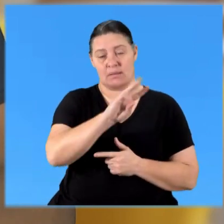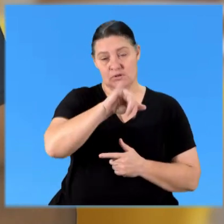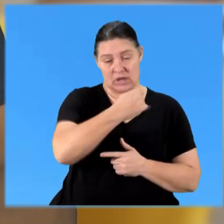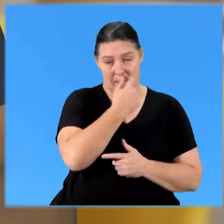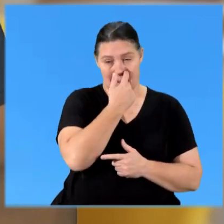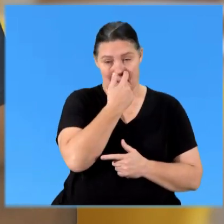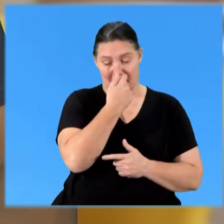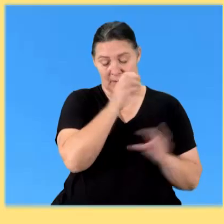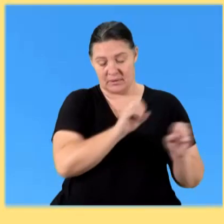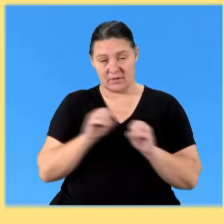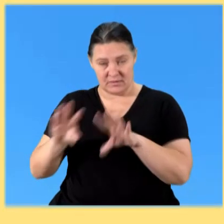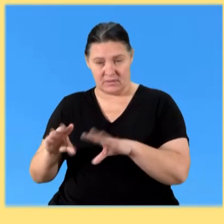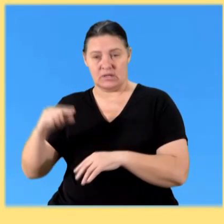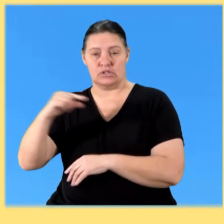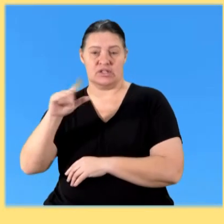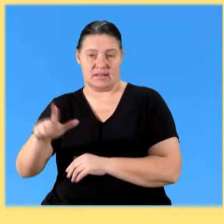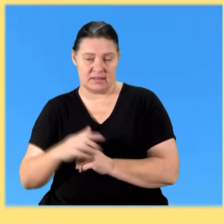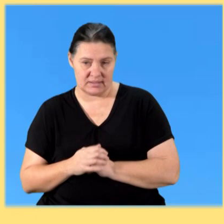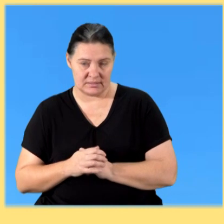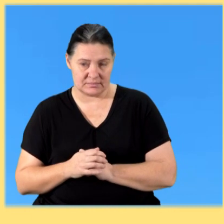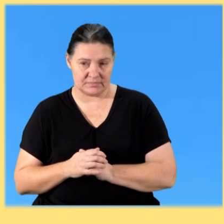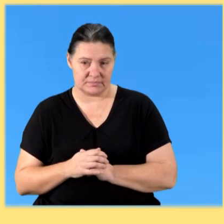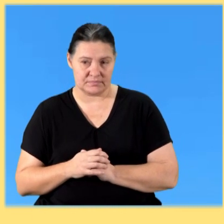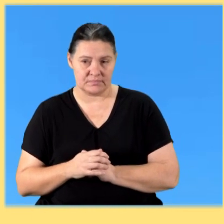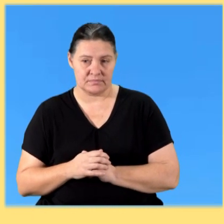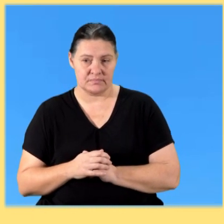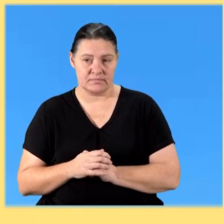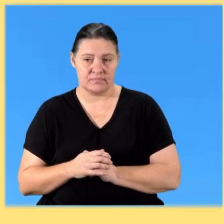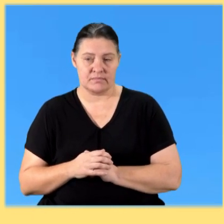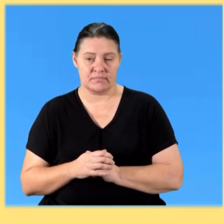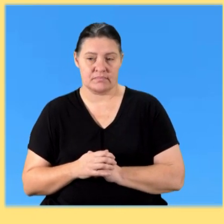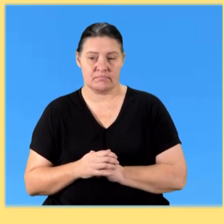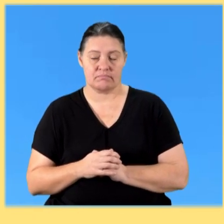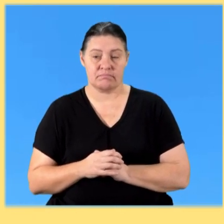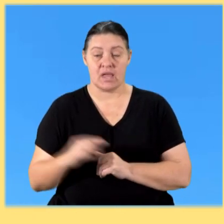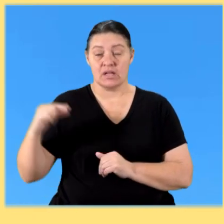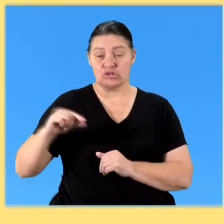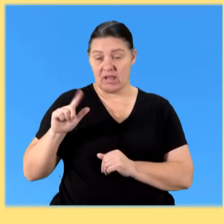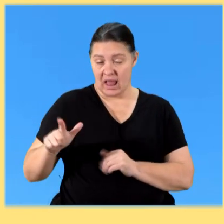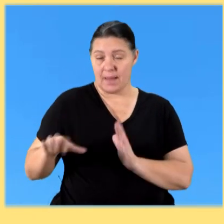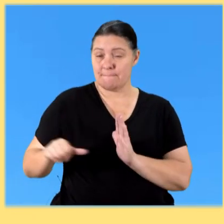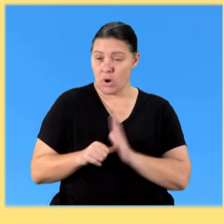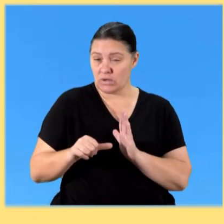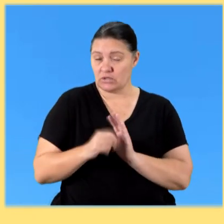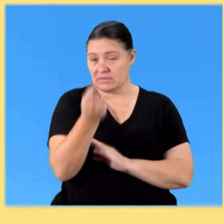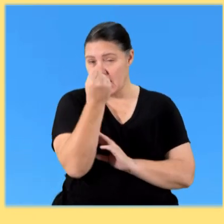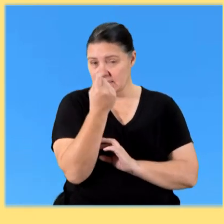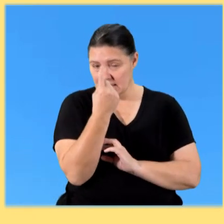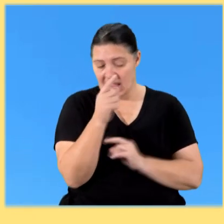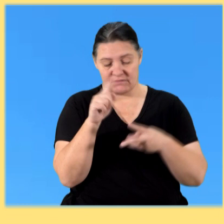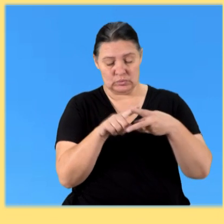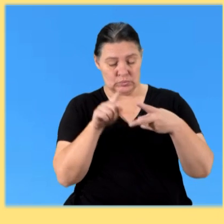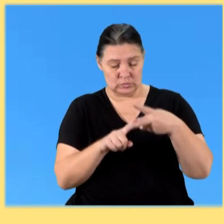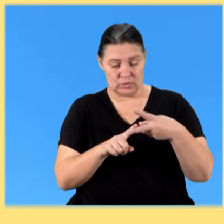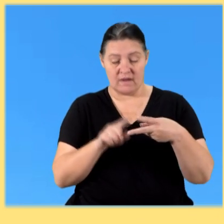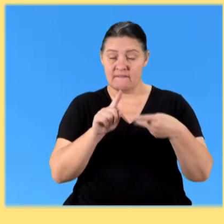wages journal, and we're going to post to the general ledger. In the general ledger, it is very important to understand that you